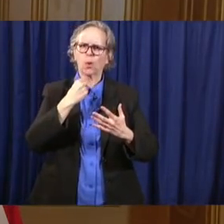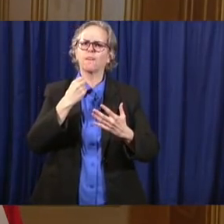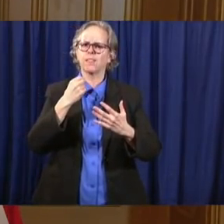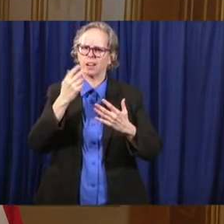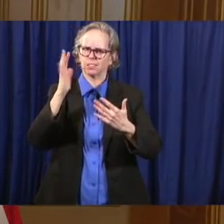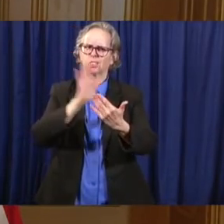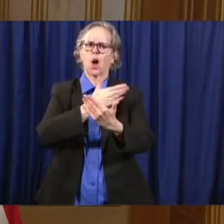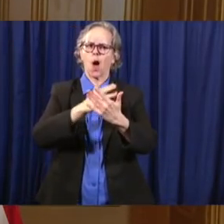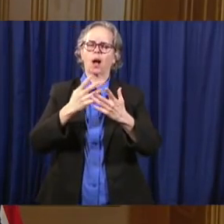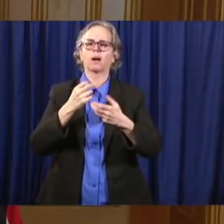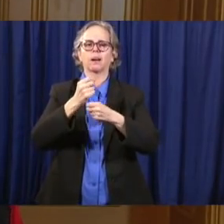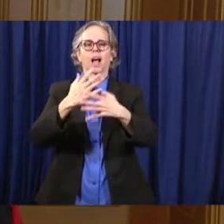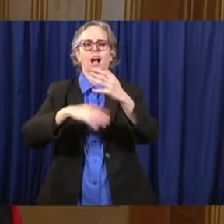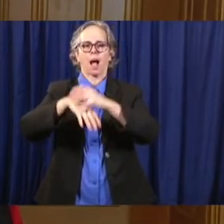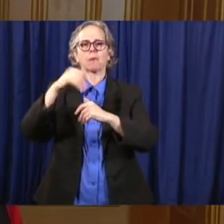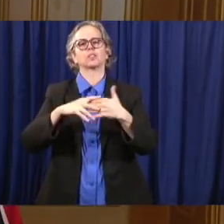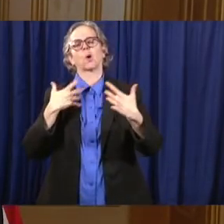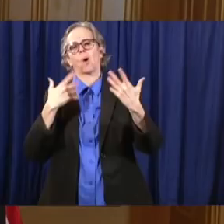their performance.